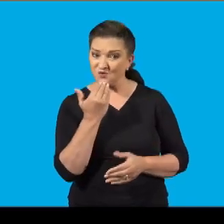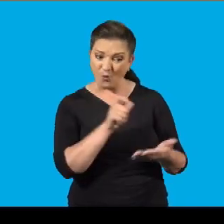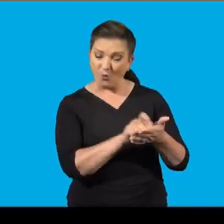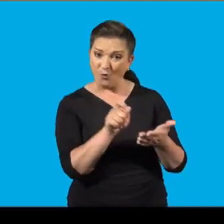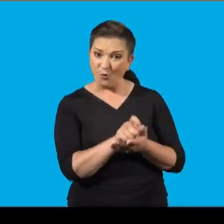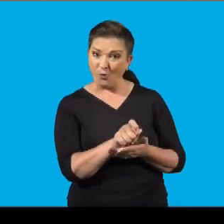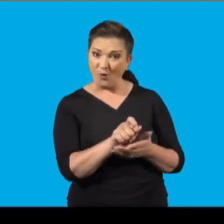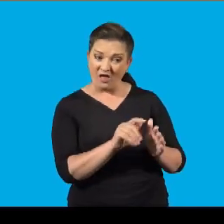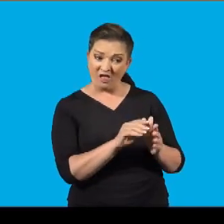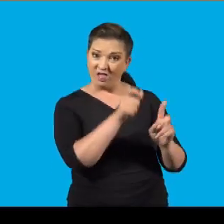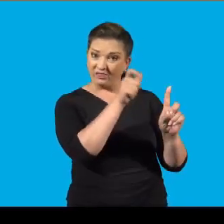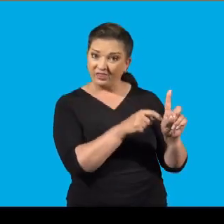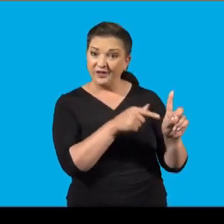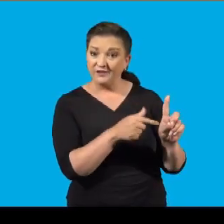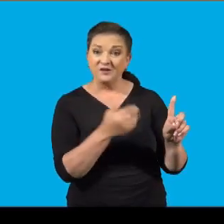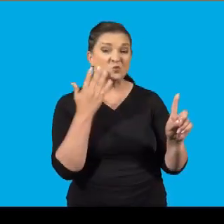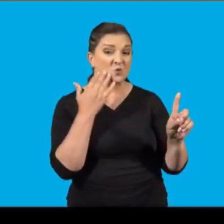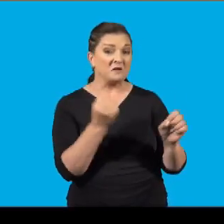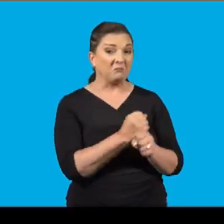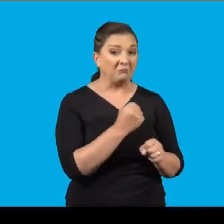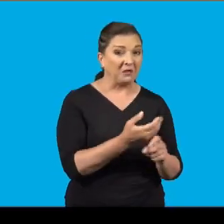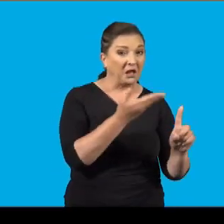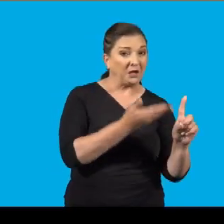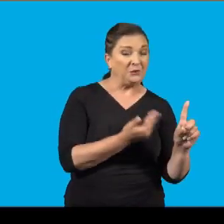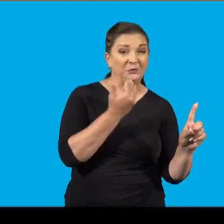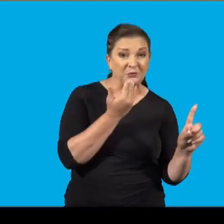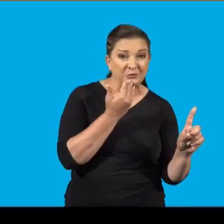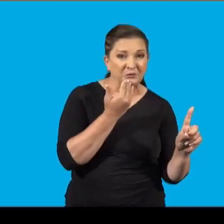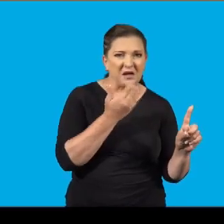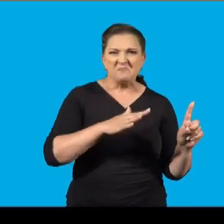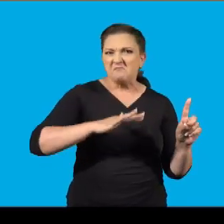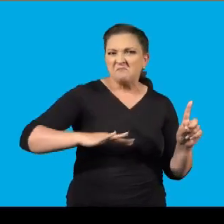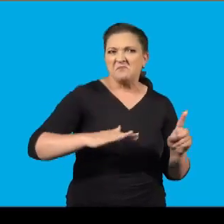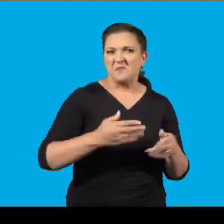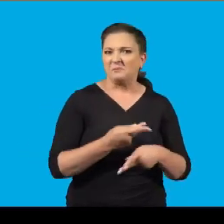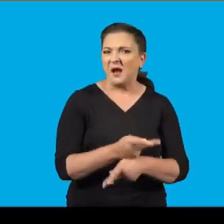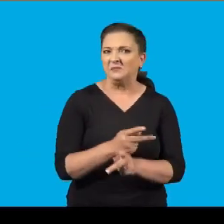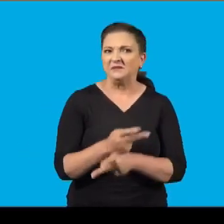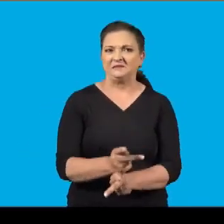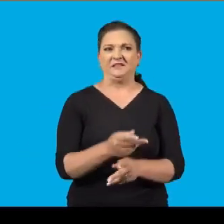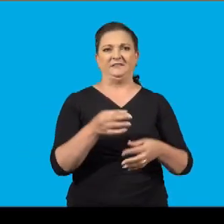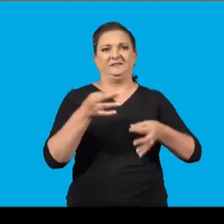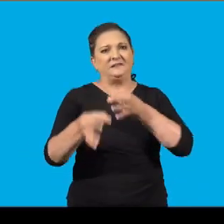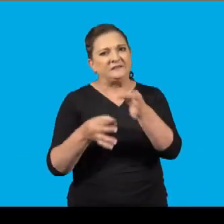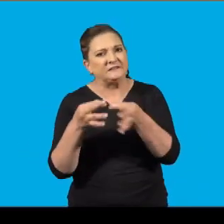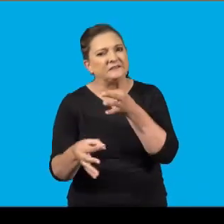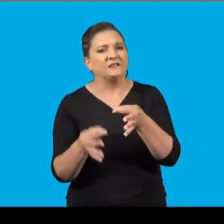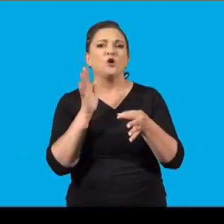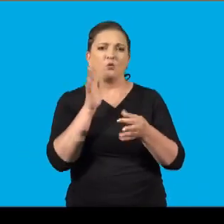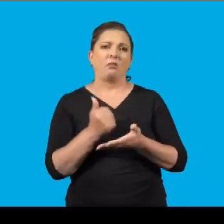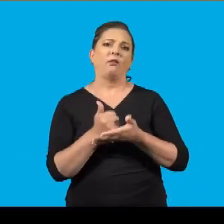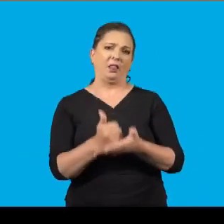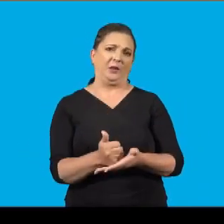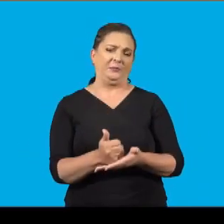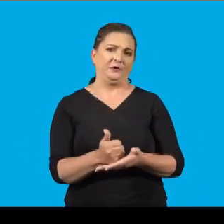you who the author was, when the source was made, place of publication, description. All those things will